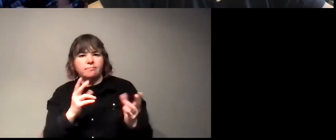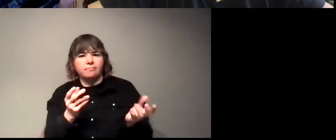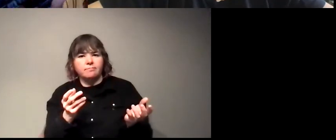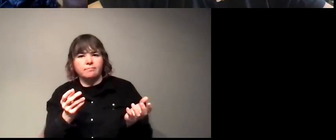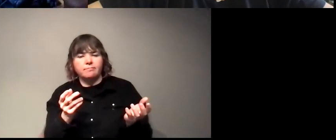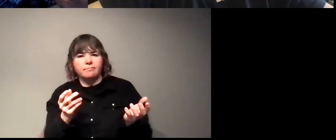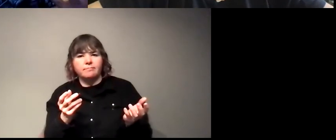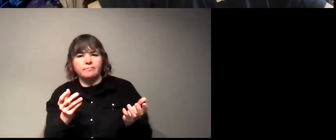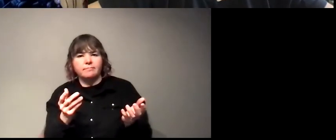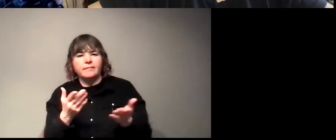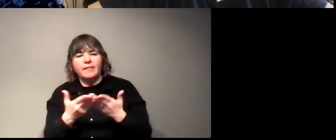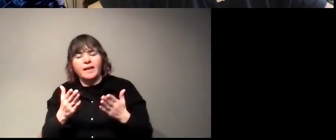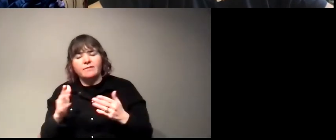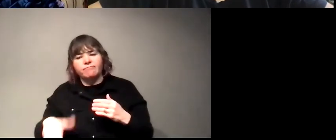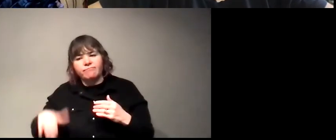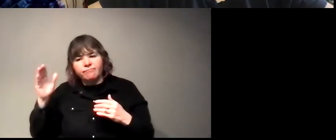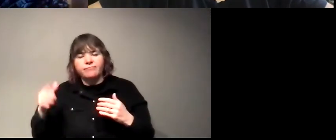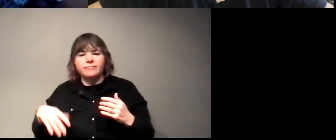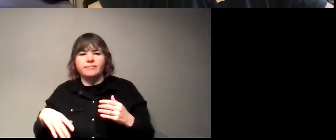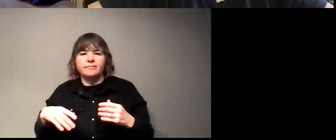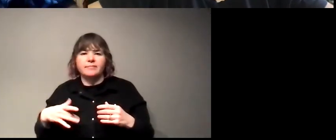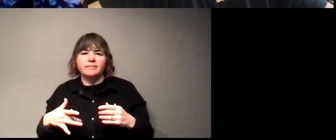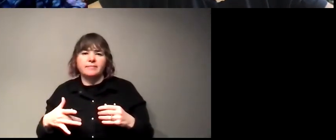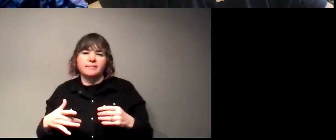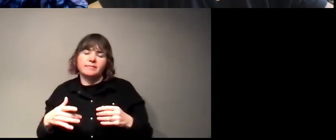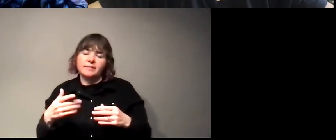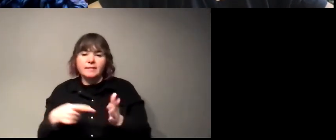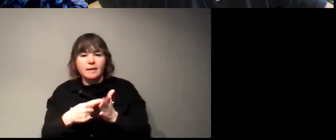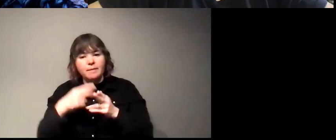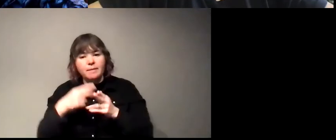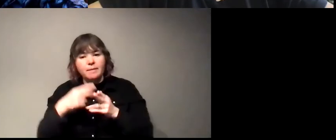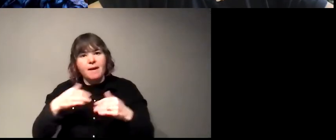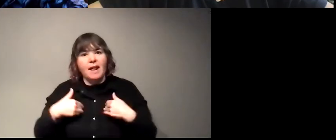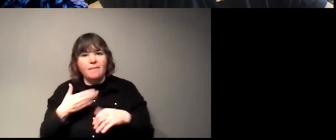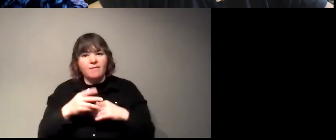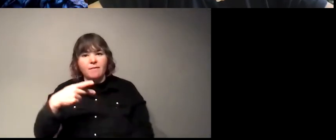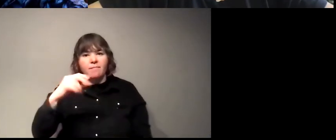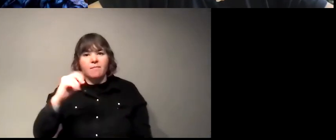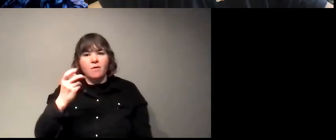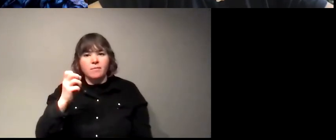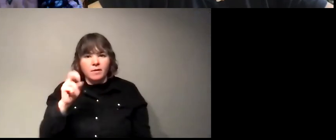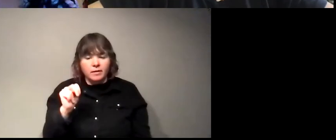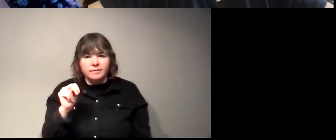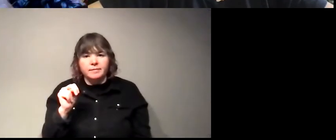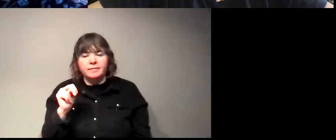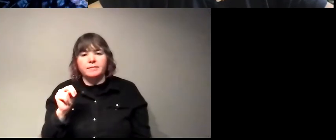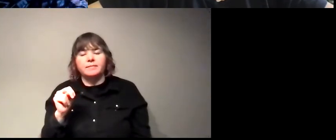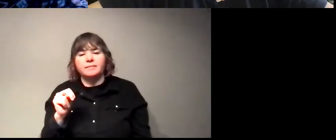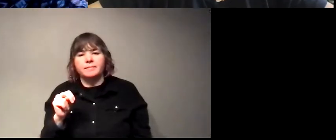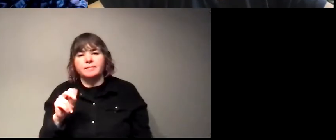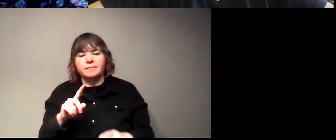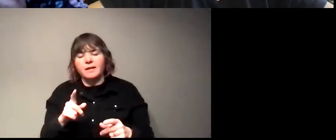like things from our childhood. Occasionally animals get named after Pokemon, sometimes the animals get named after cartoons that are